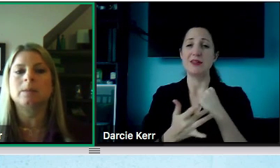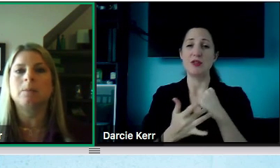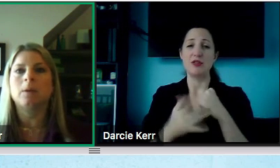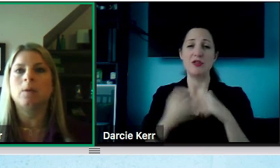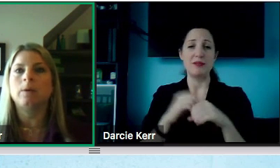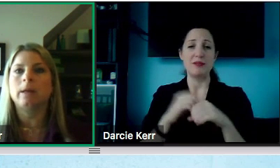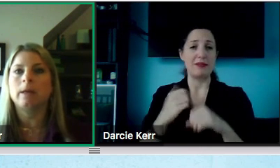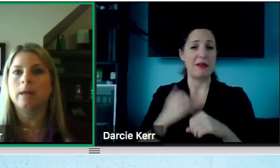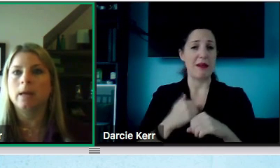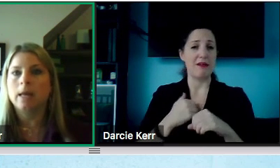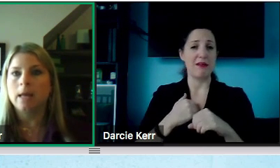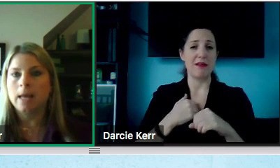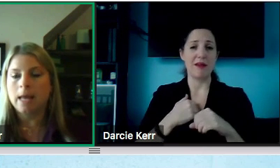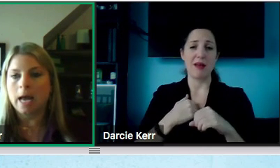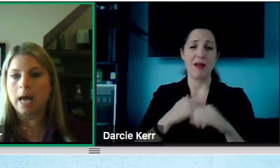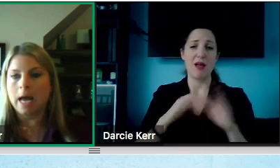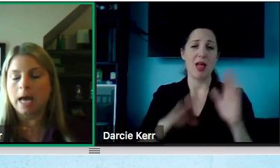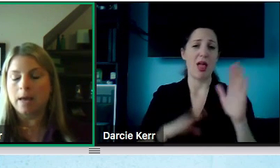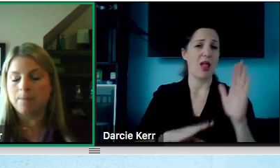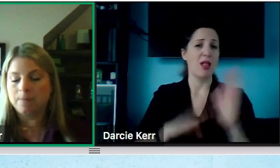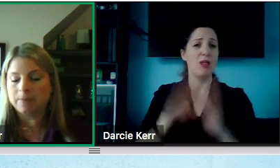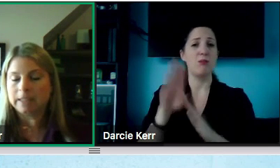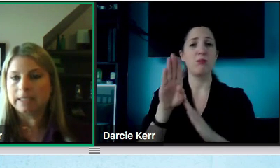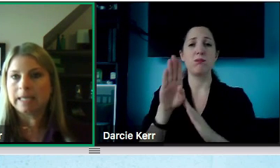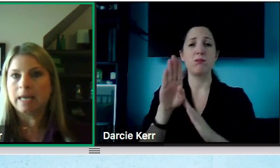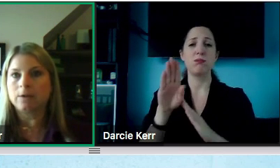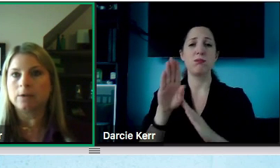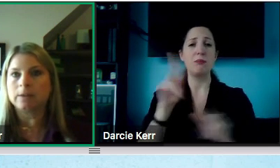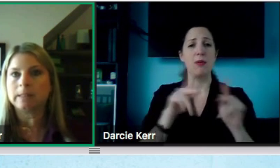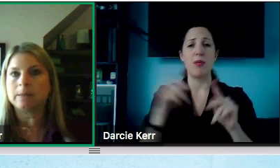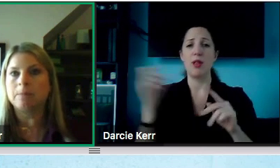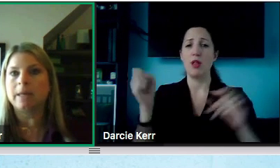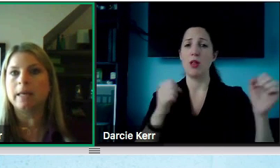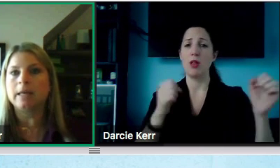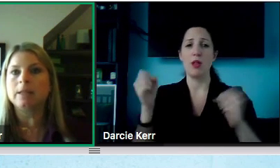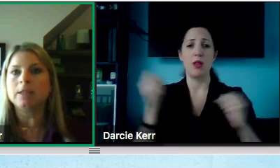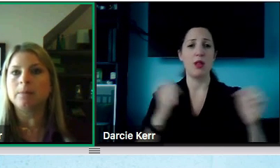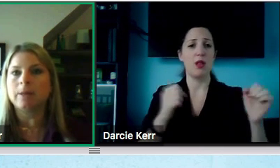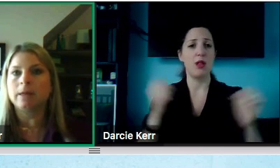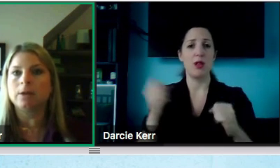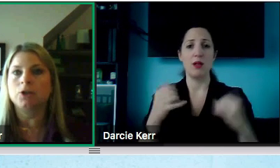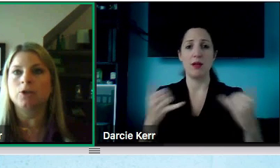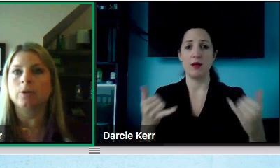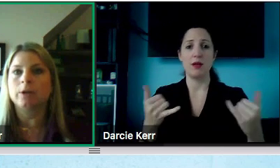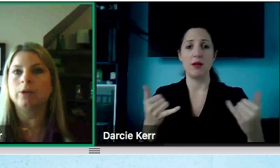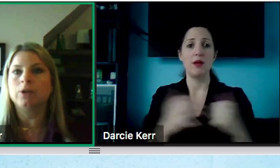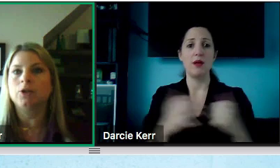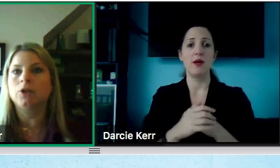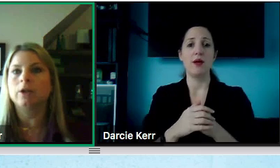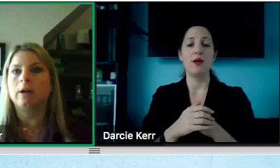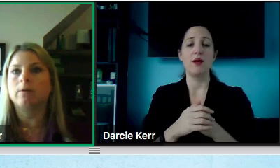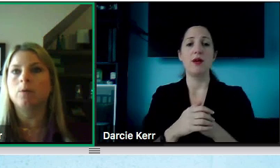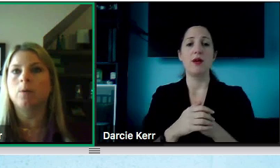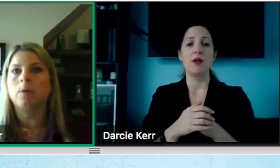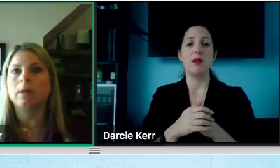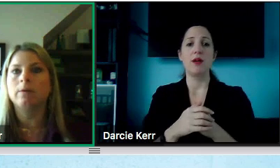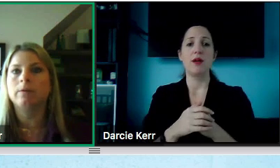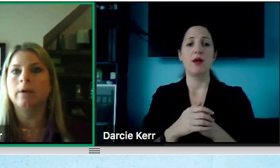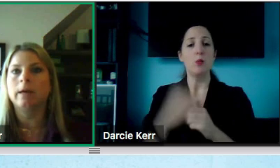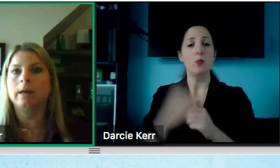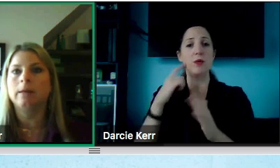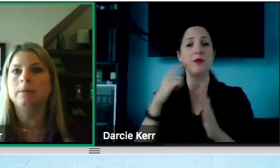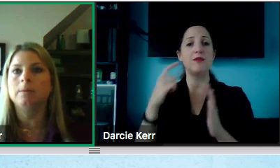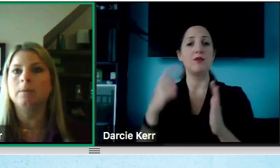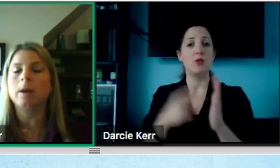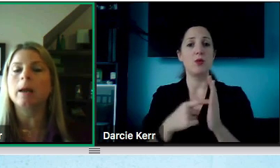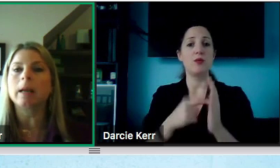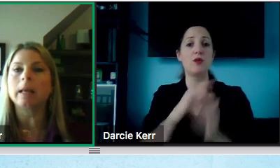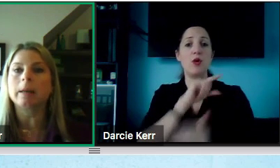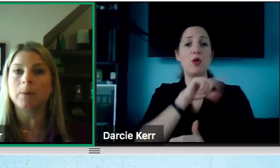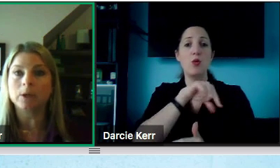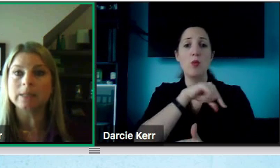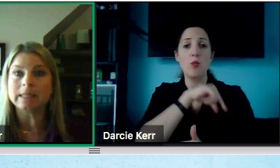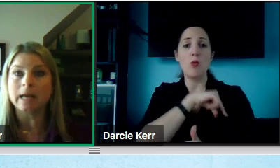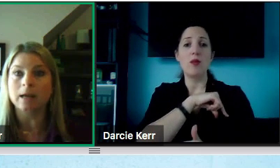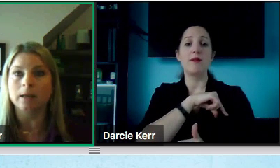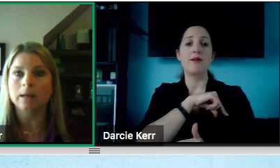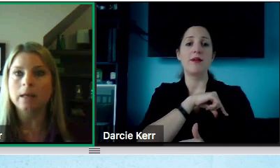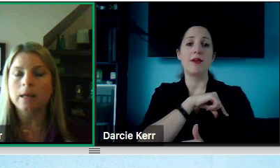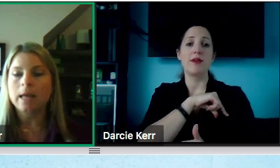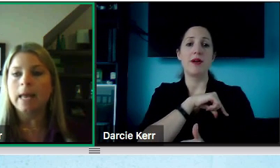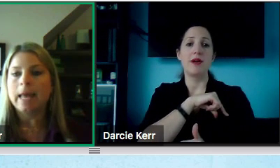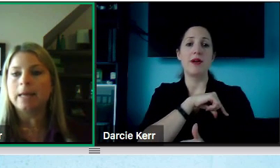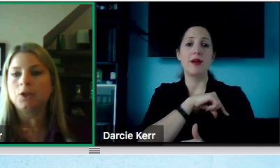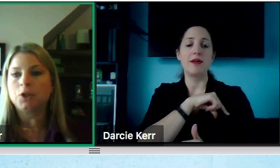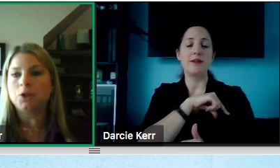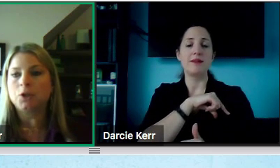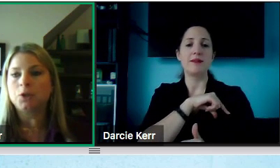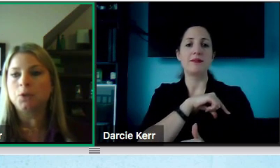absolutely exploding today. There's beginning to be a shortage of qualified